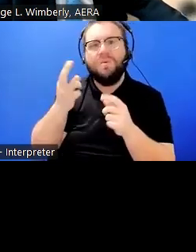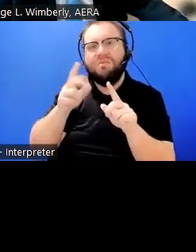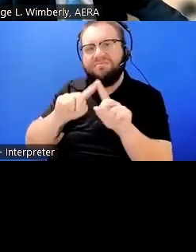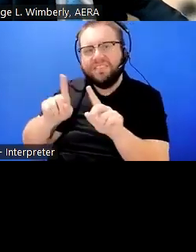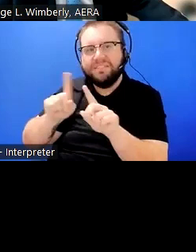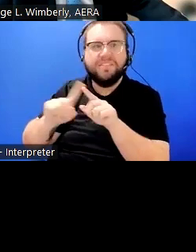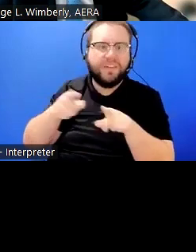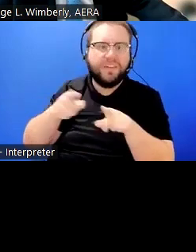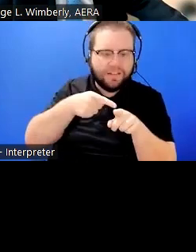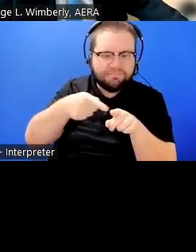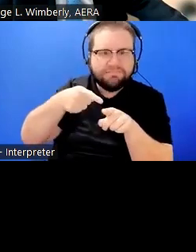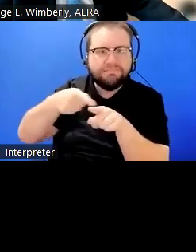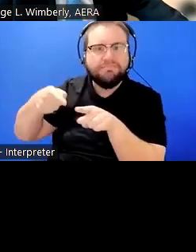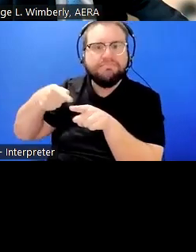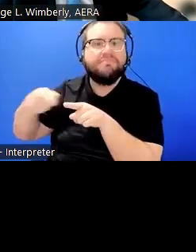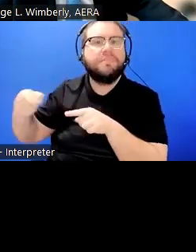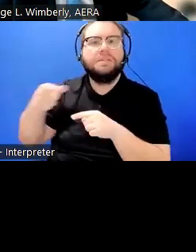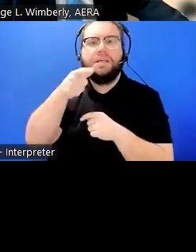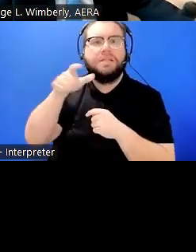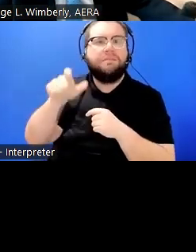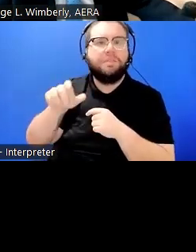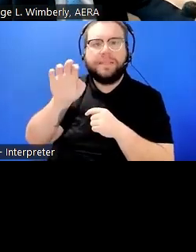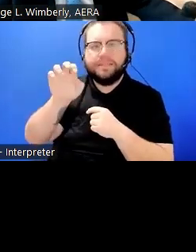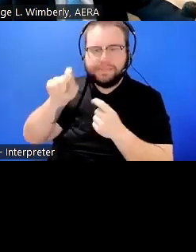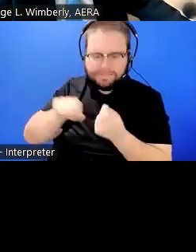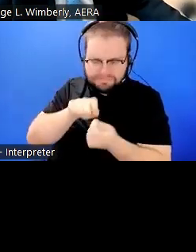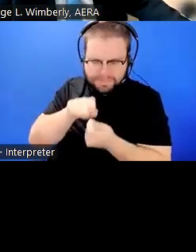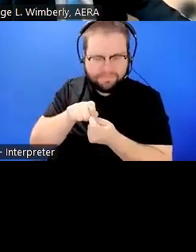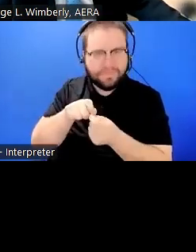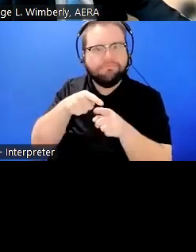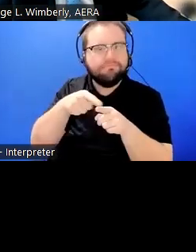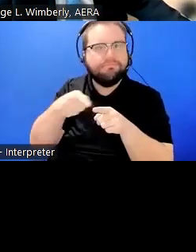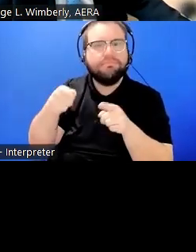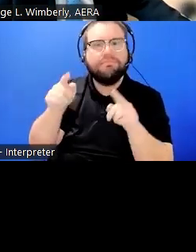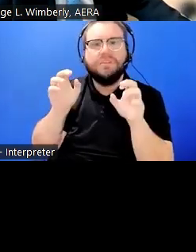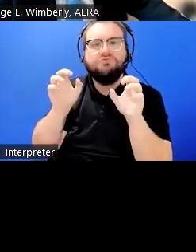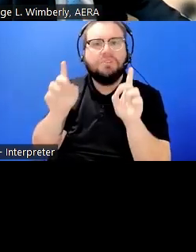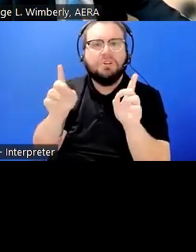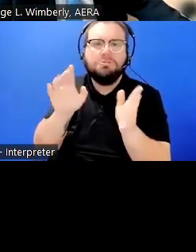an education program or school, but the research question can be